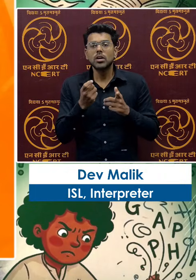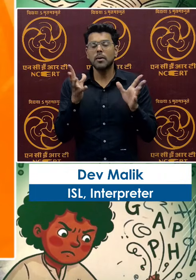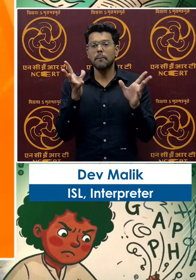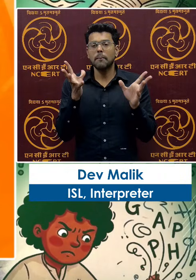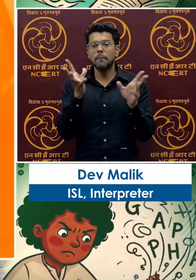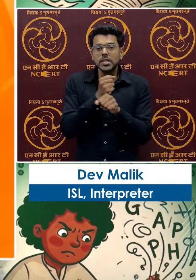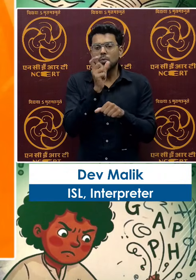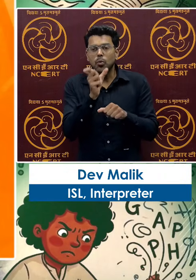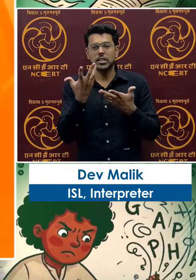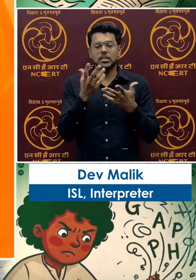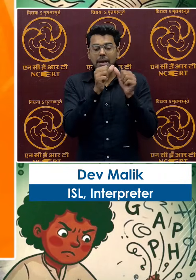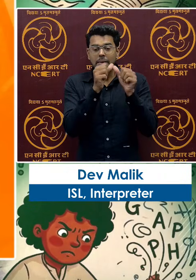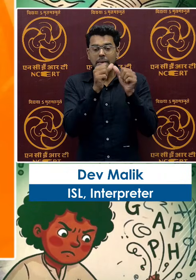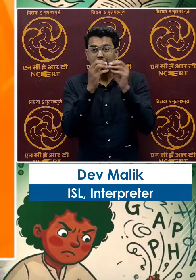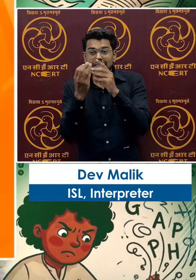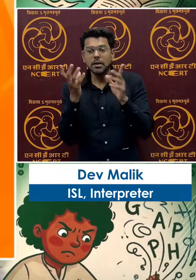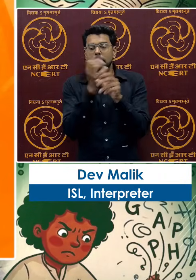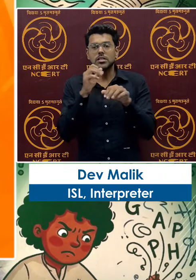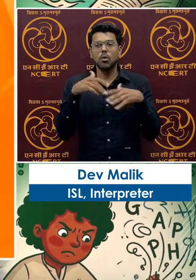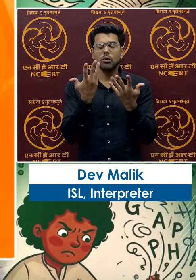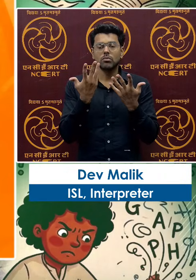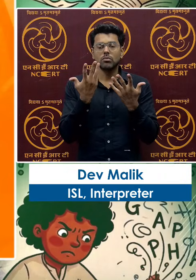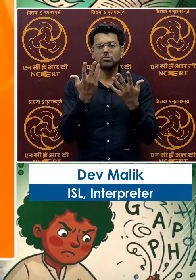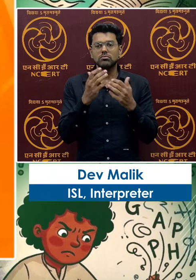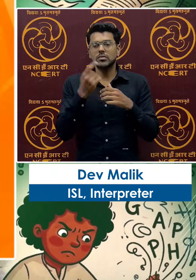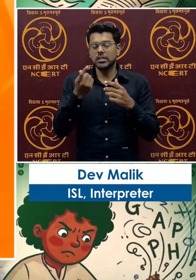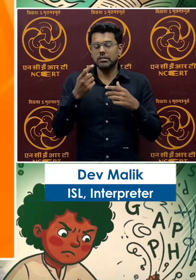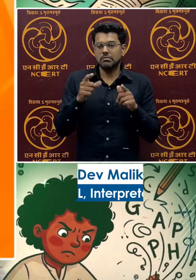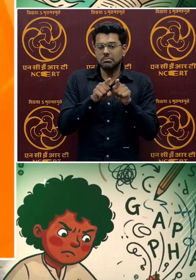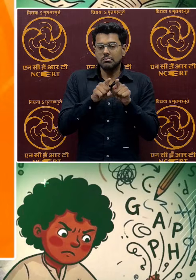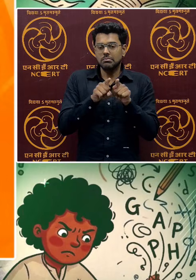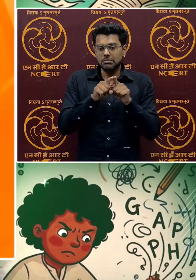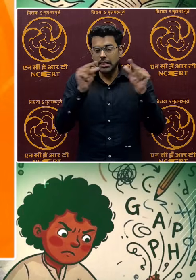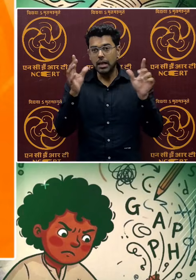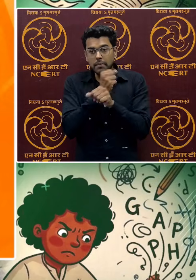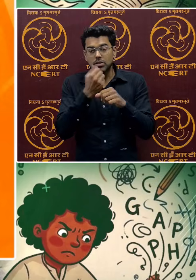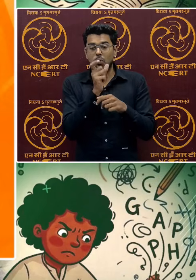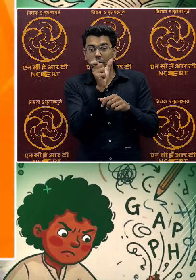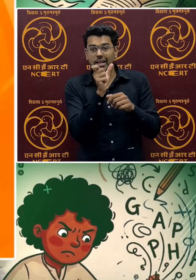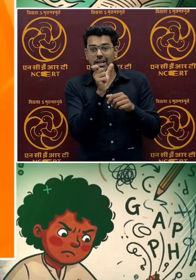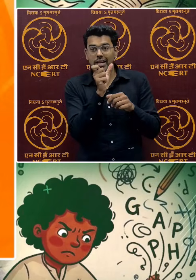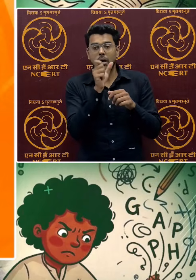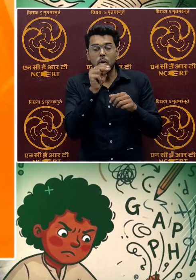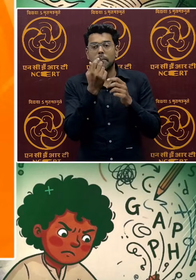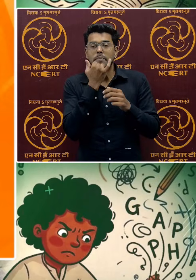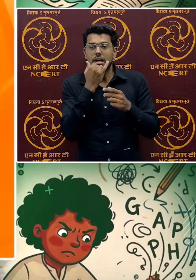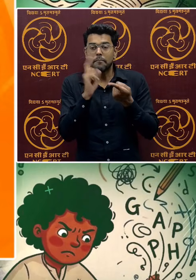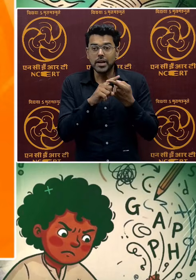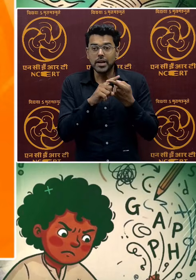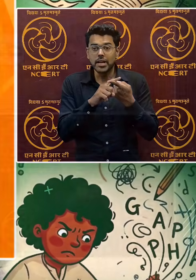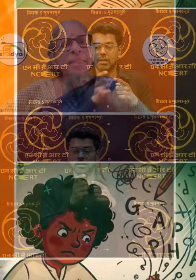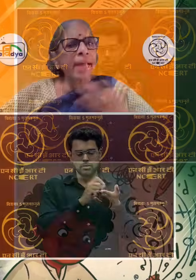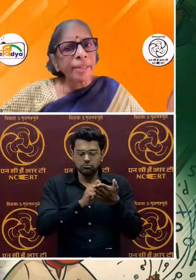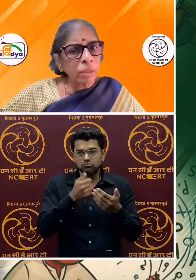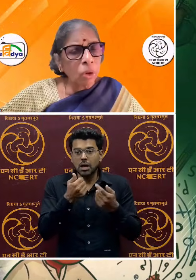skipping words, he's missing letters, or he is leaving a line, or he misspells words. He says the word correctly, he